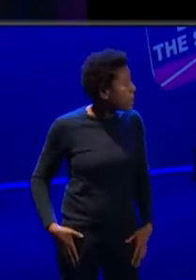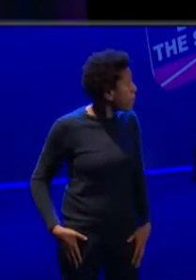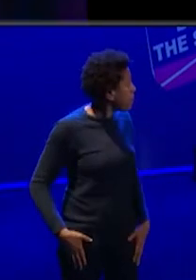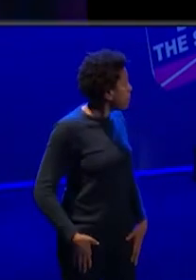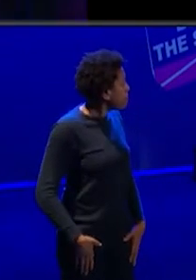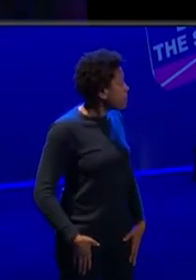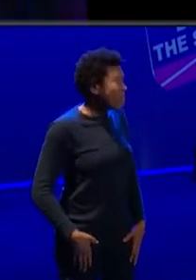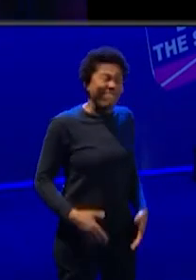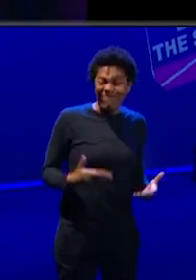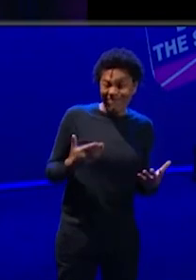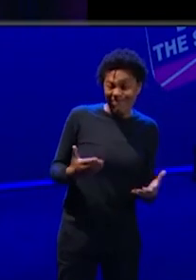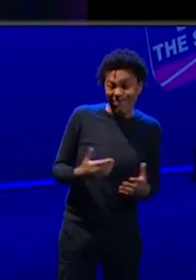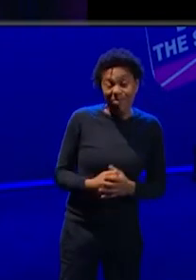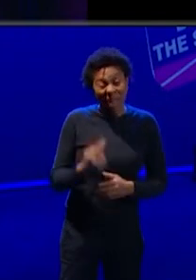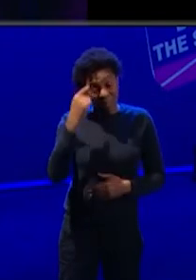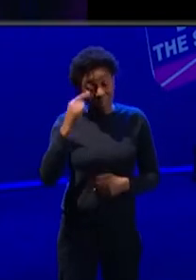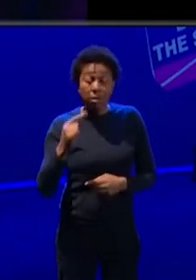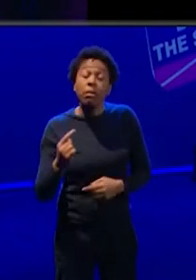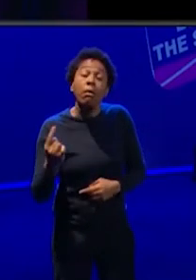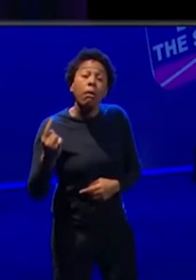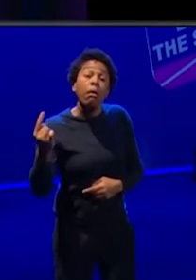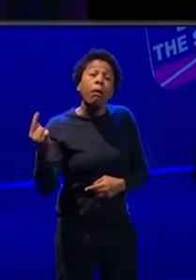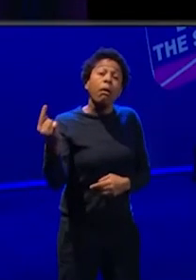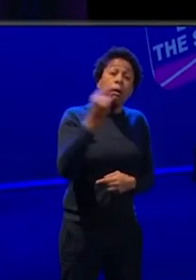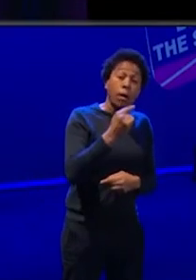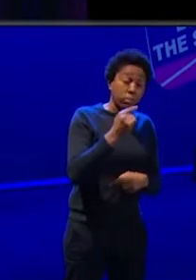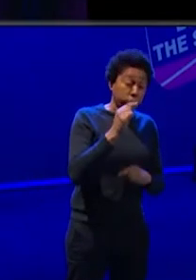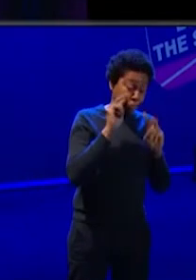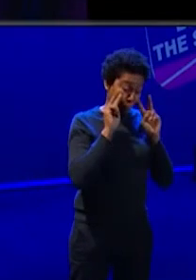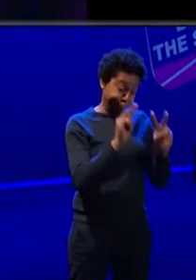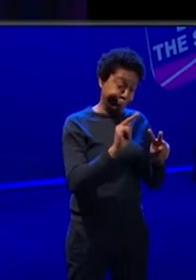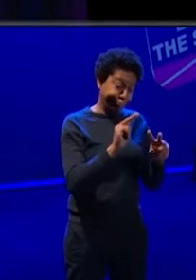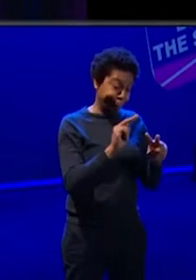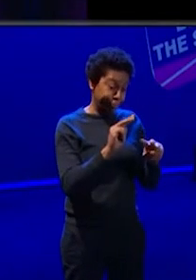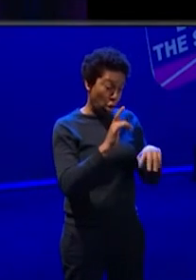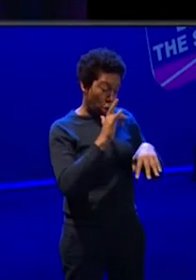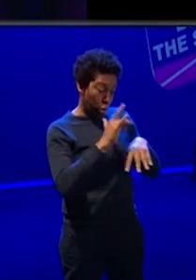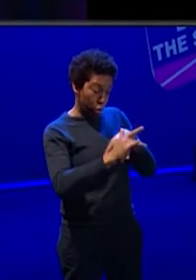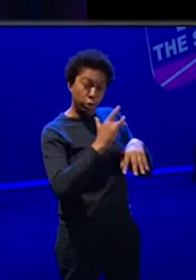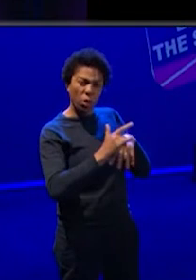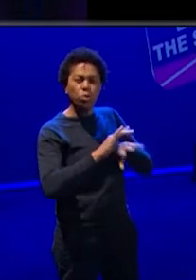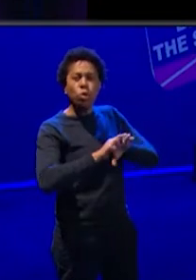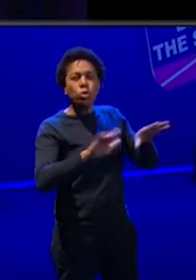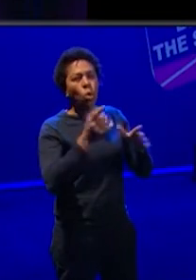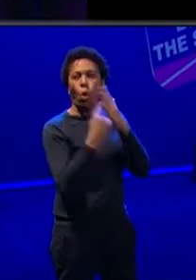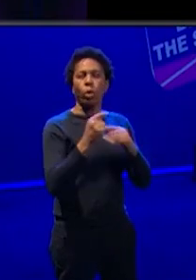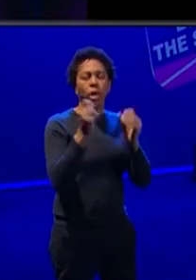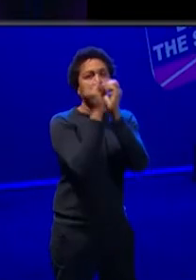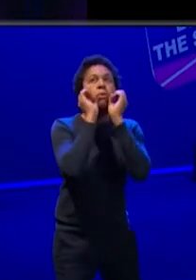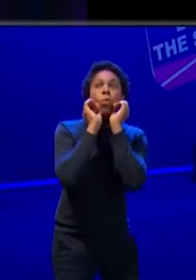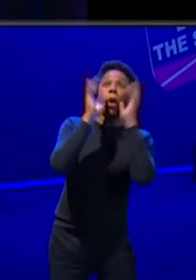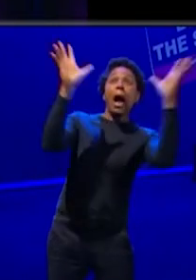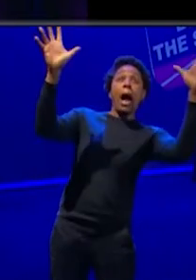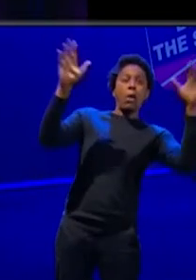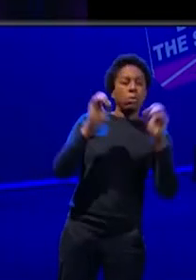I think come and see the shows, first of all, and don't just go and see the things with big stars in, but come and see the shows and also demand more, demand better, like Athena said, you know what I mean? We